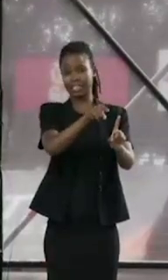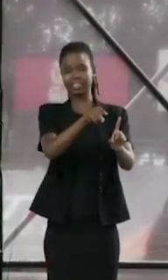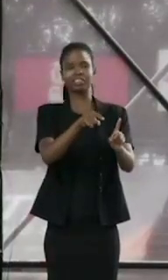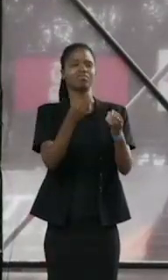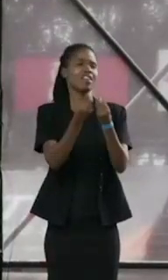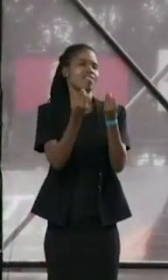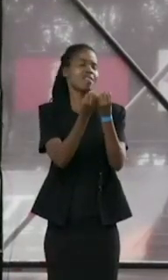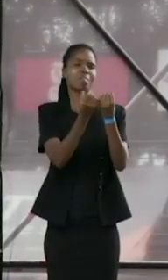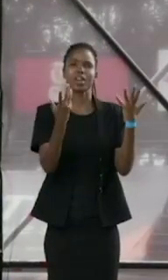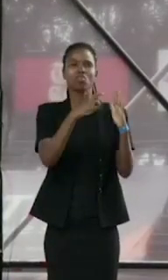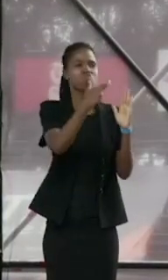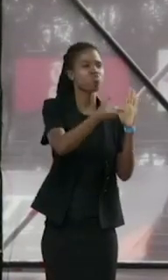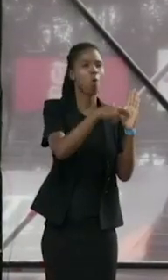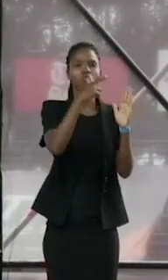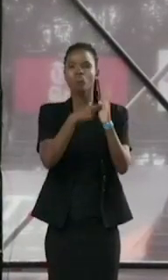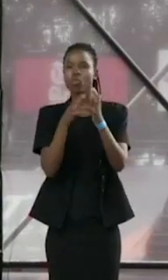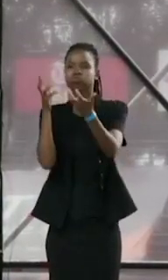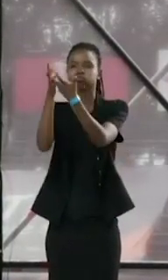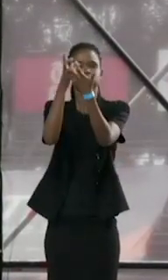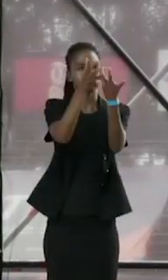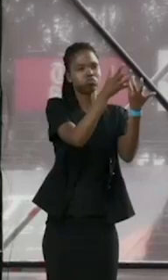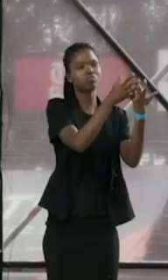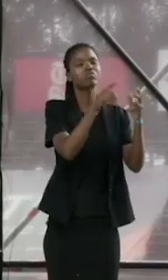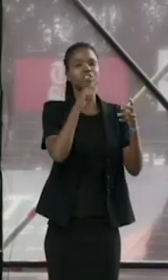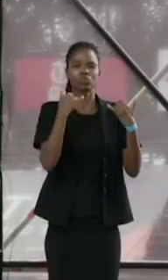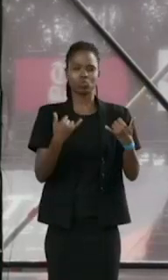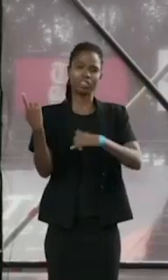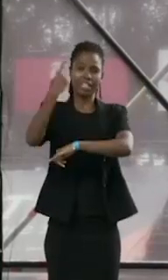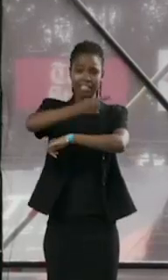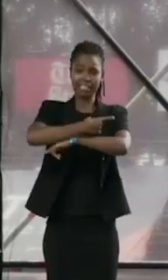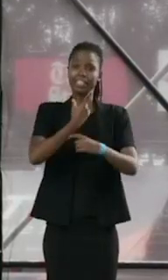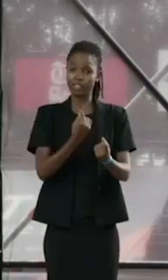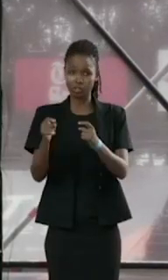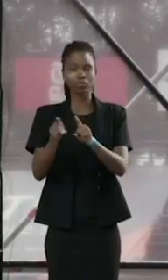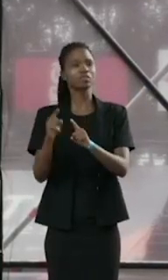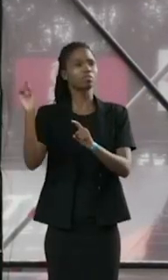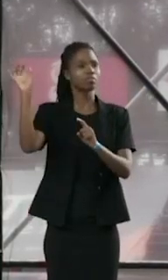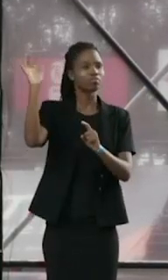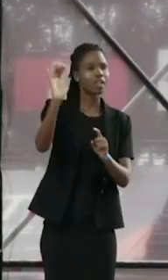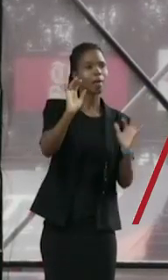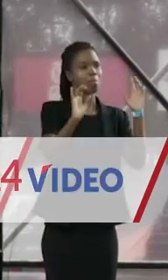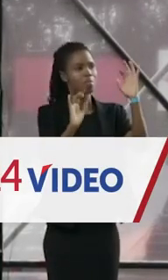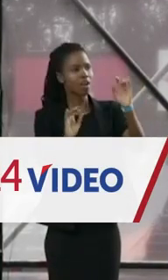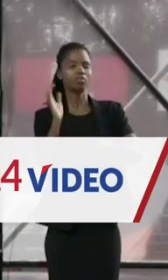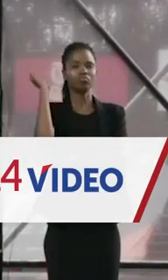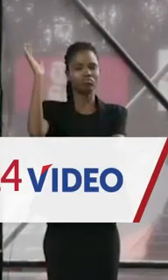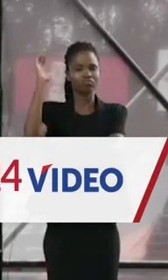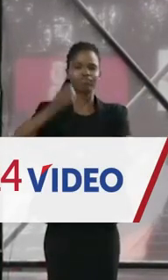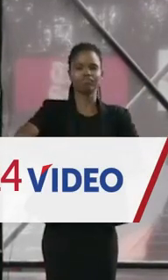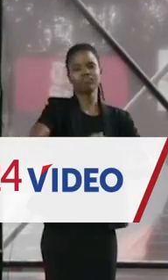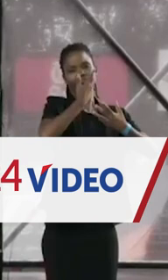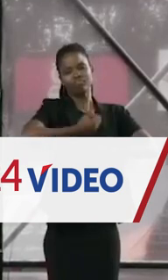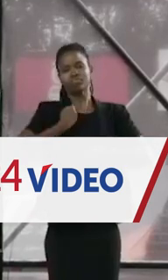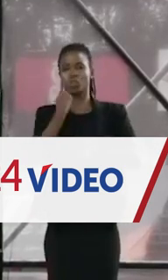many things to a lot of us. I think we're going to see this today by just people coming and speaking about him in different